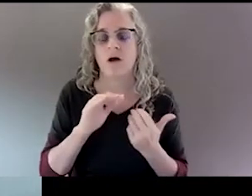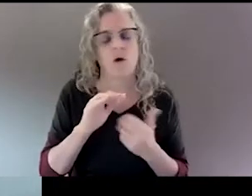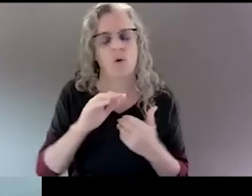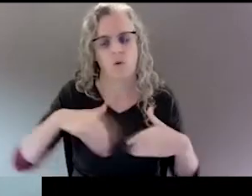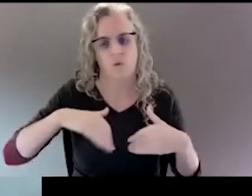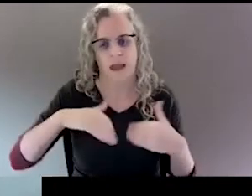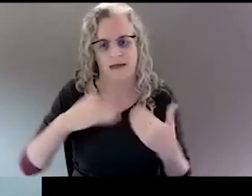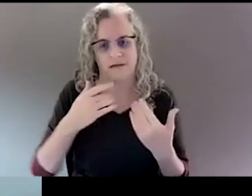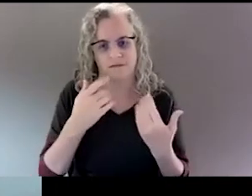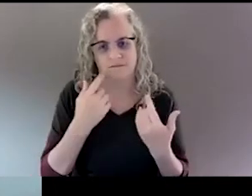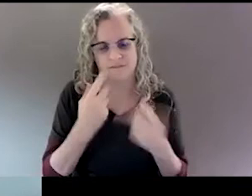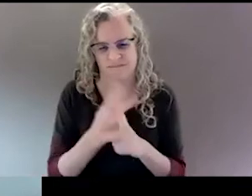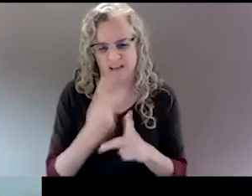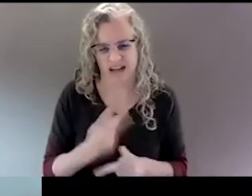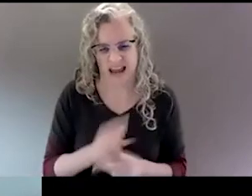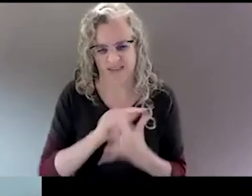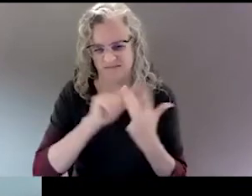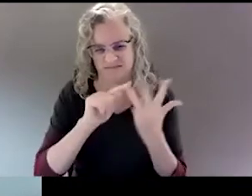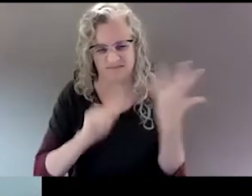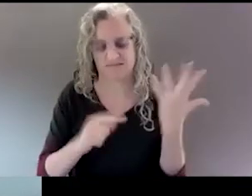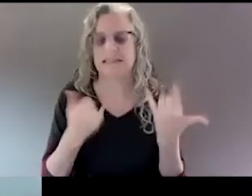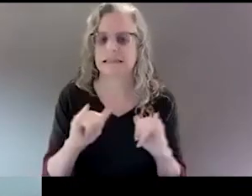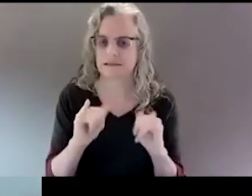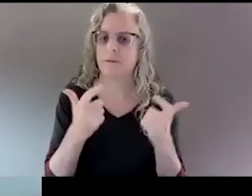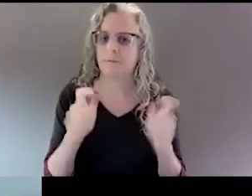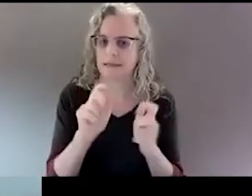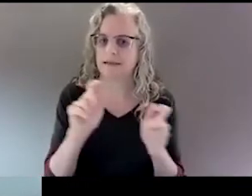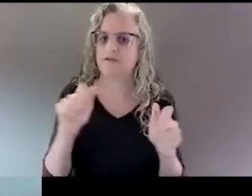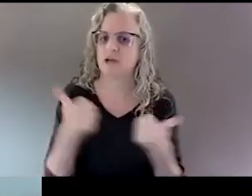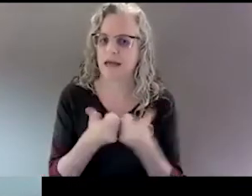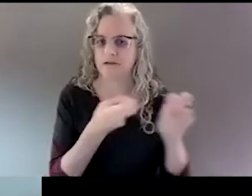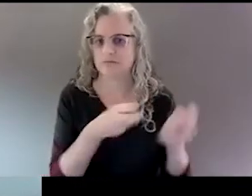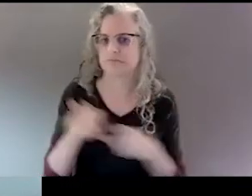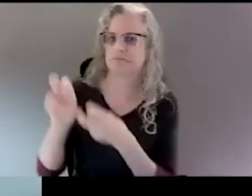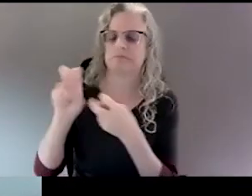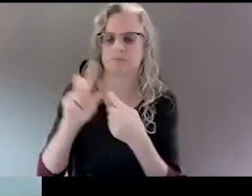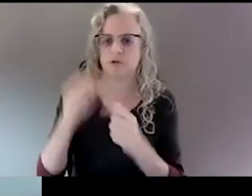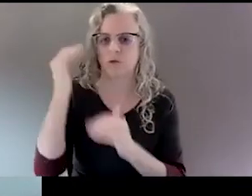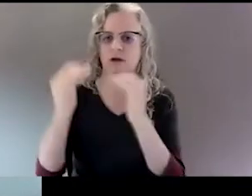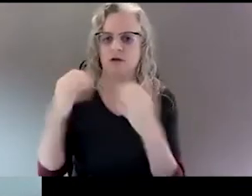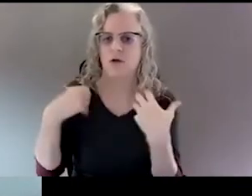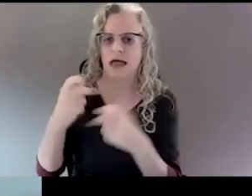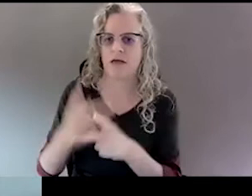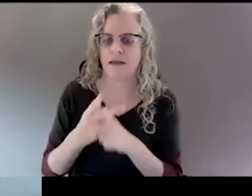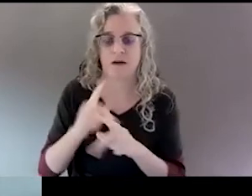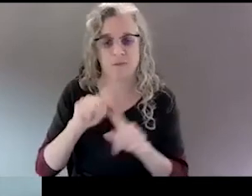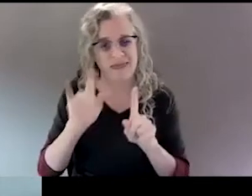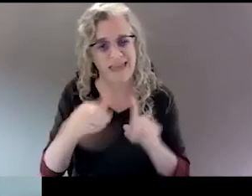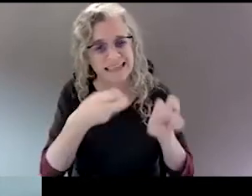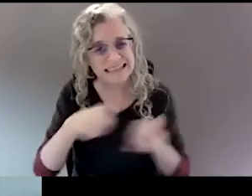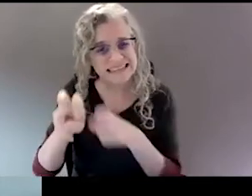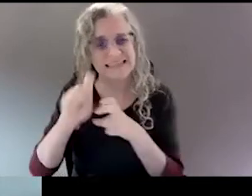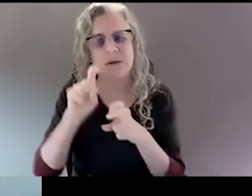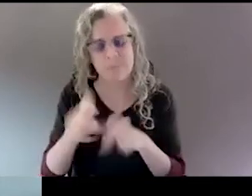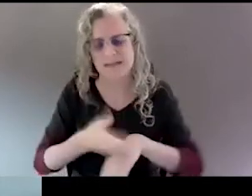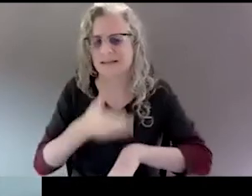still very challenging to transition to adult health care, but it's something that has to get better, because people fall through the cracks.